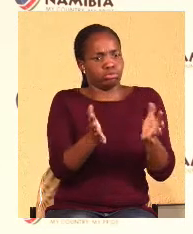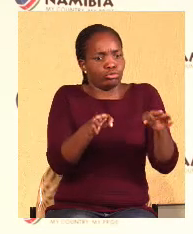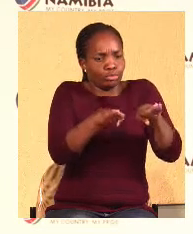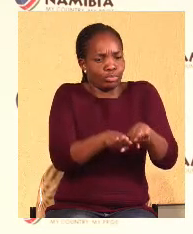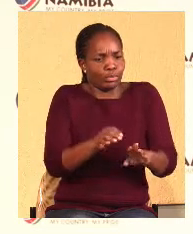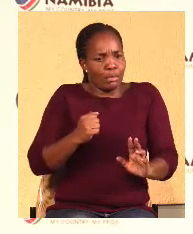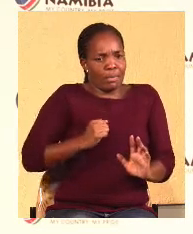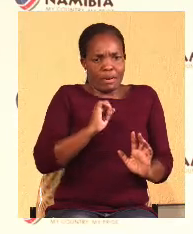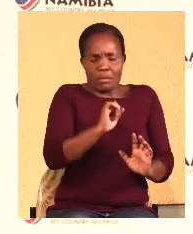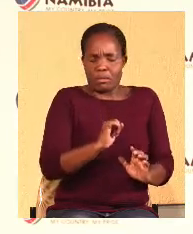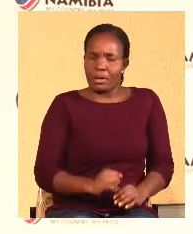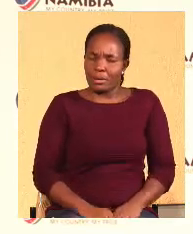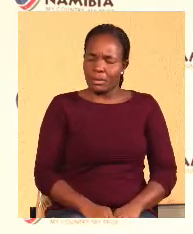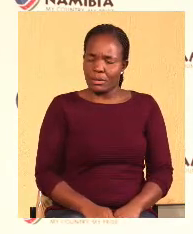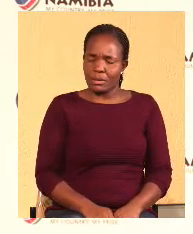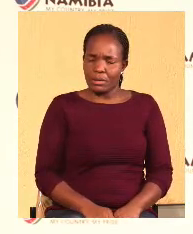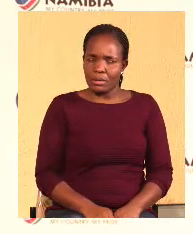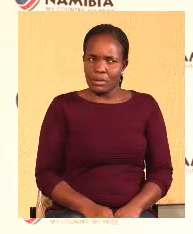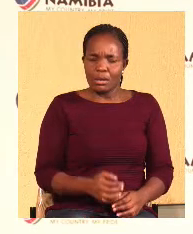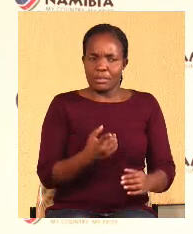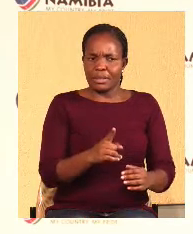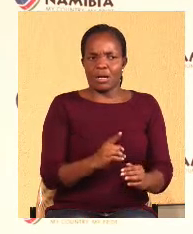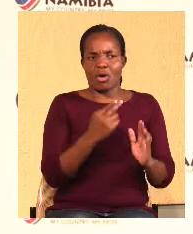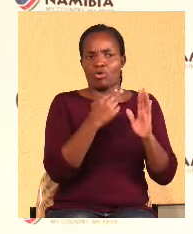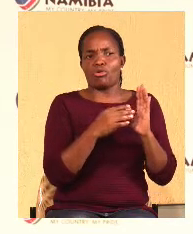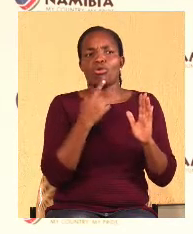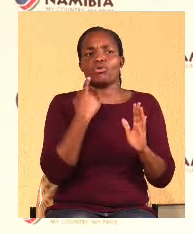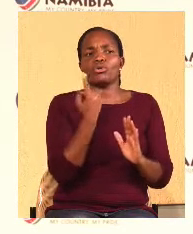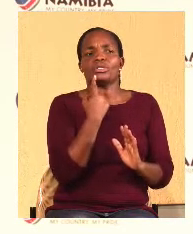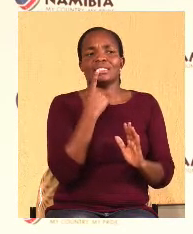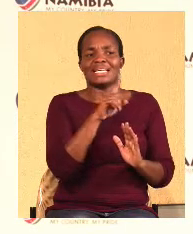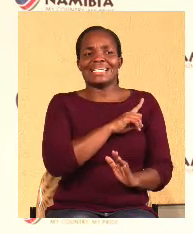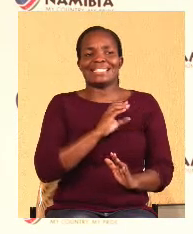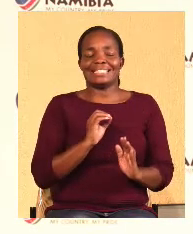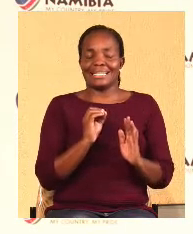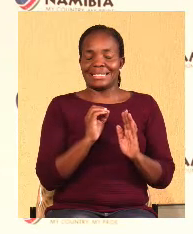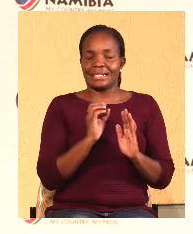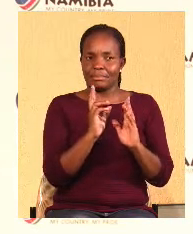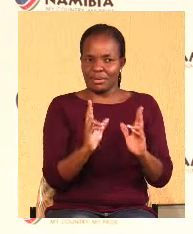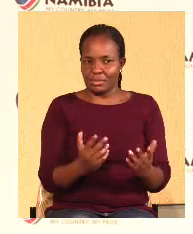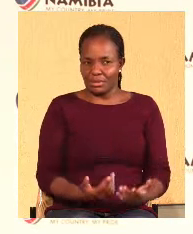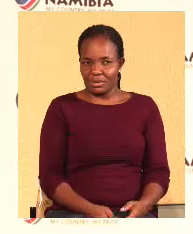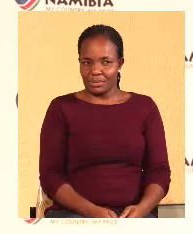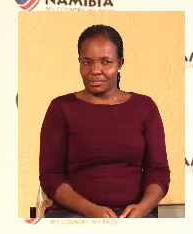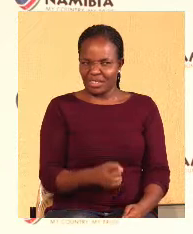number is already over the number that is required for public gatherings.